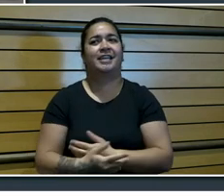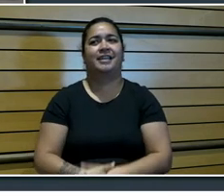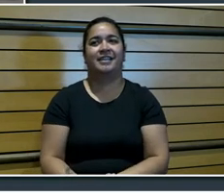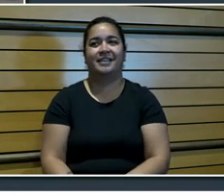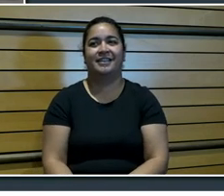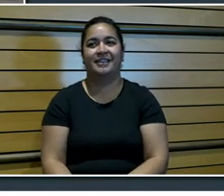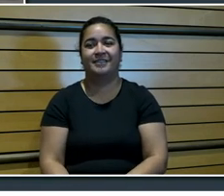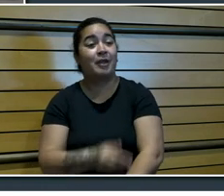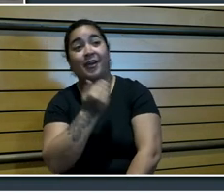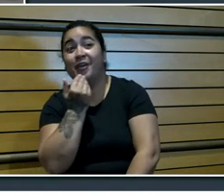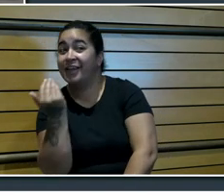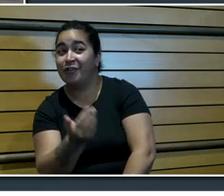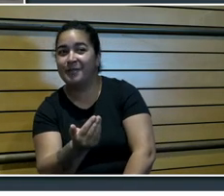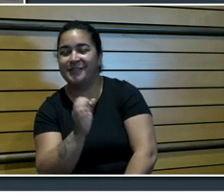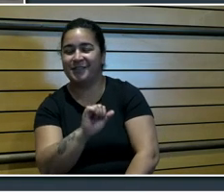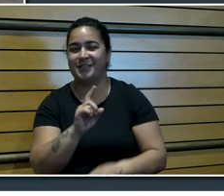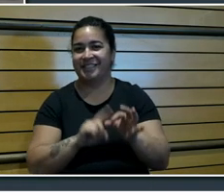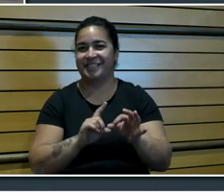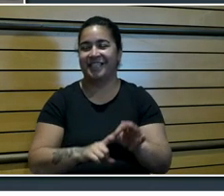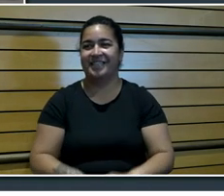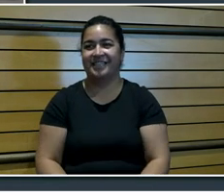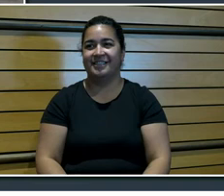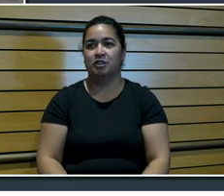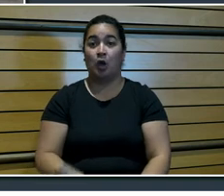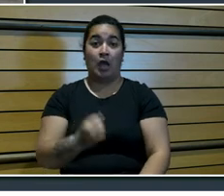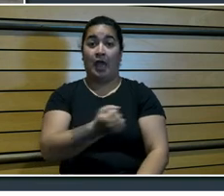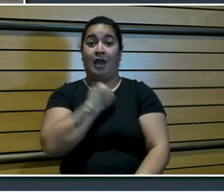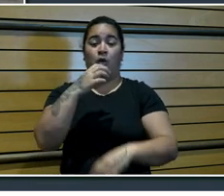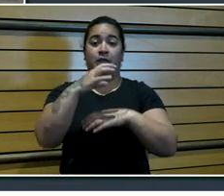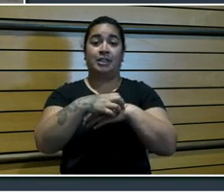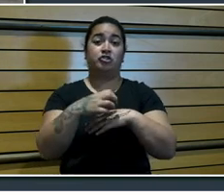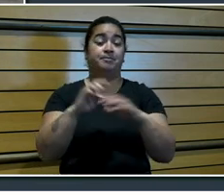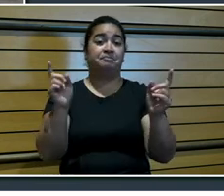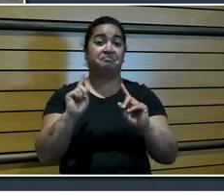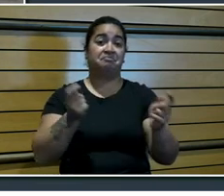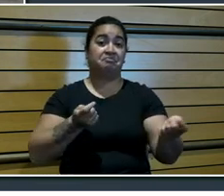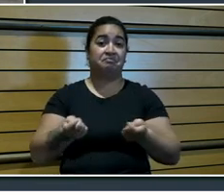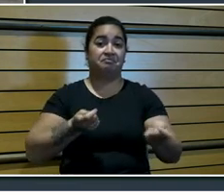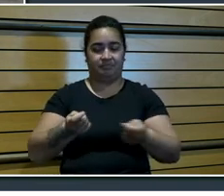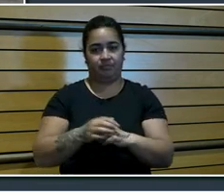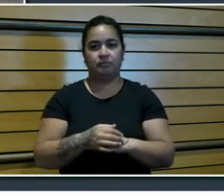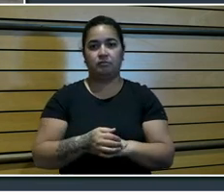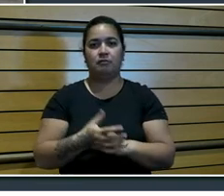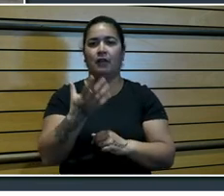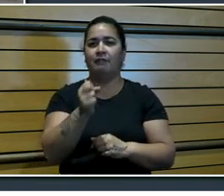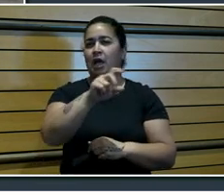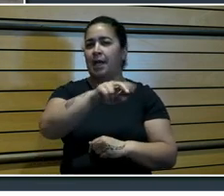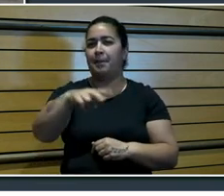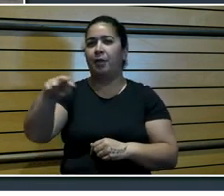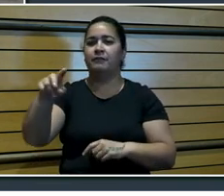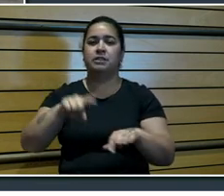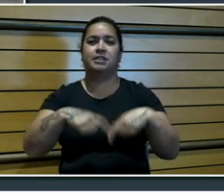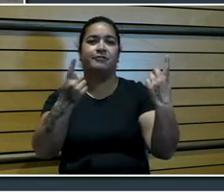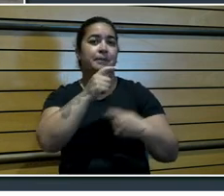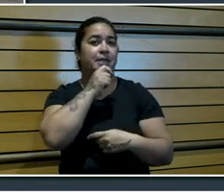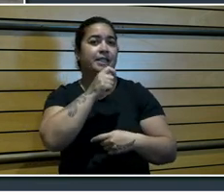Thank you very much for your question, Councillor. So our organisation operates a couple of different media kind of